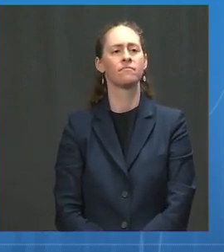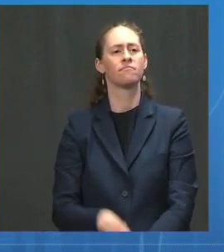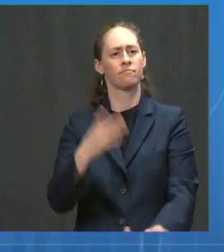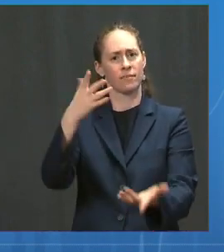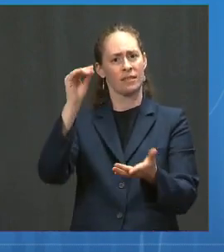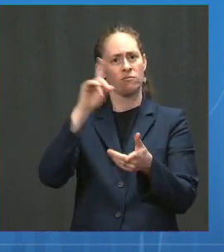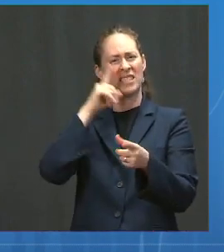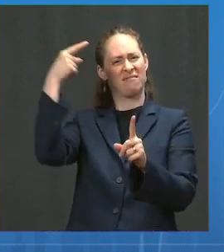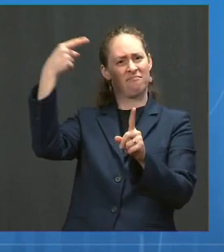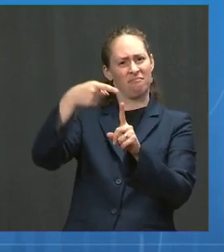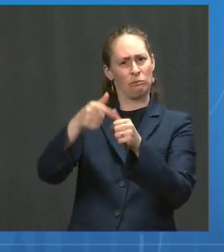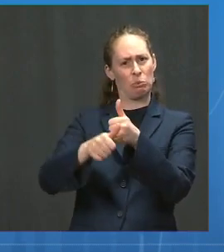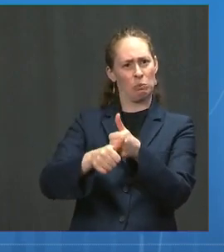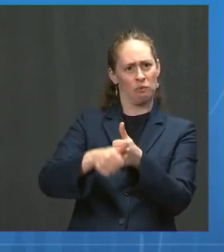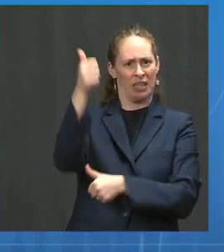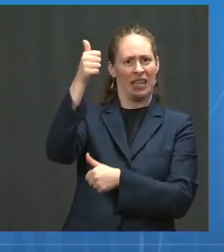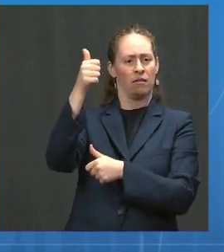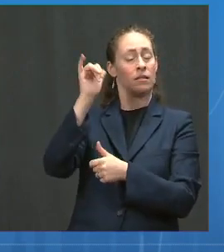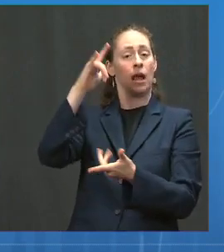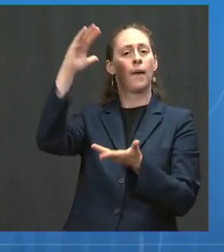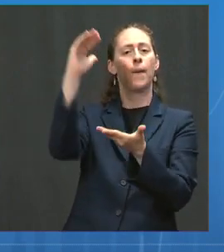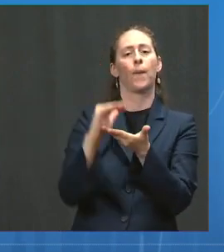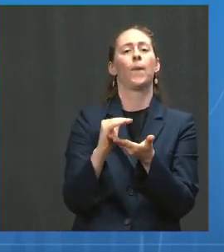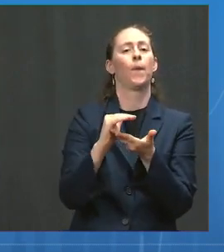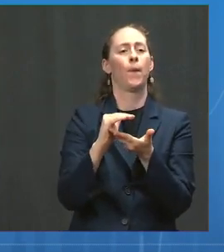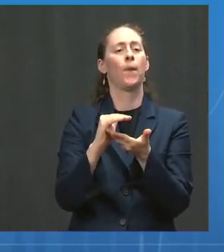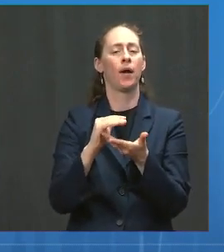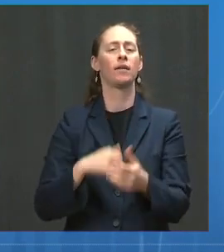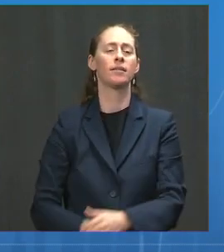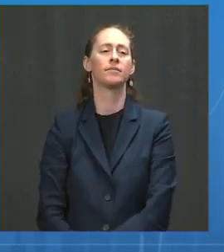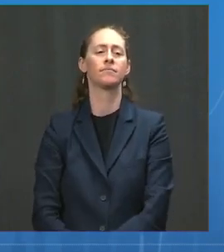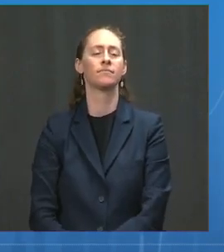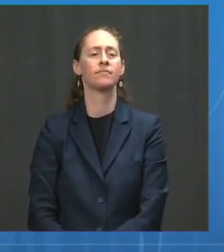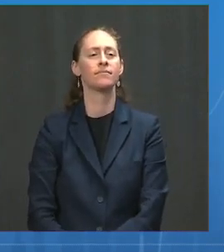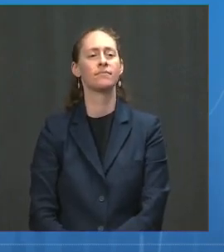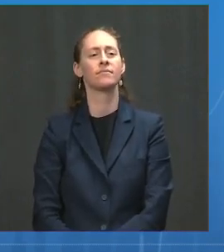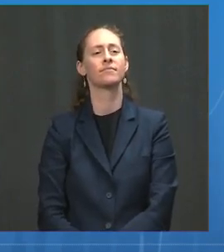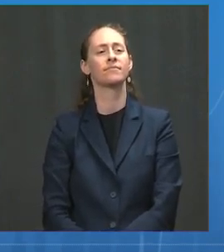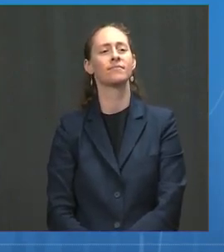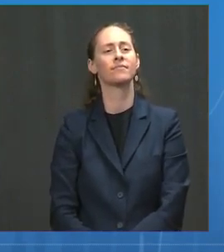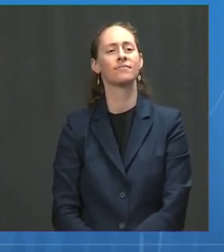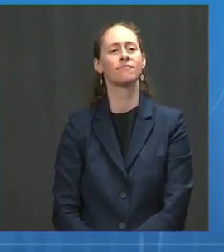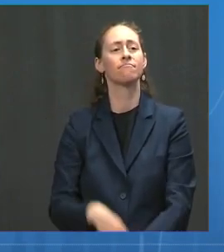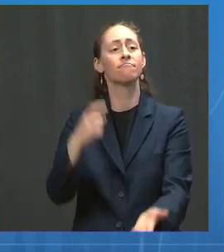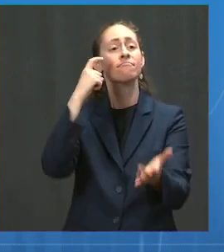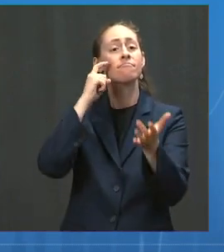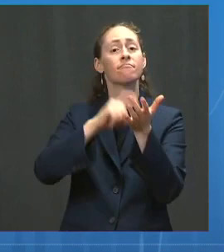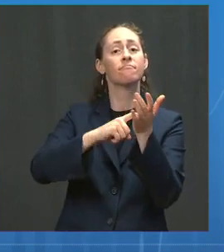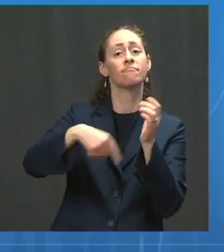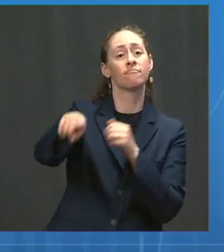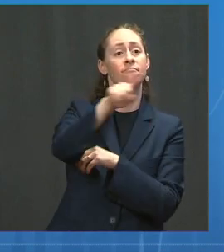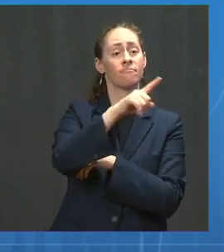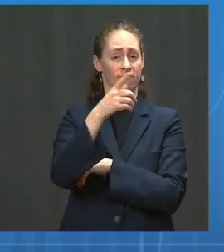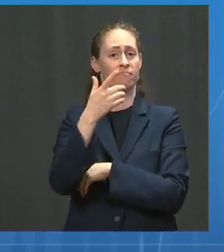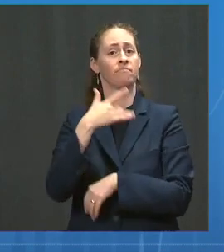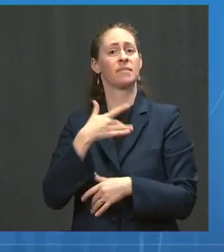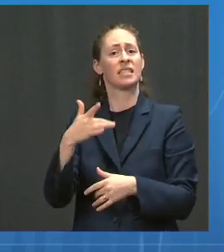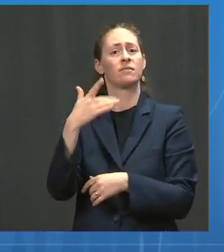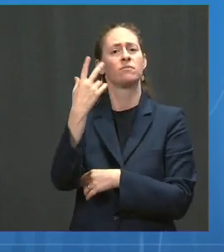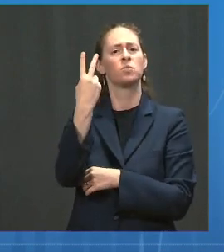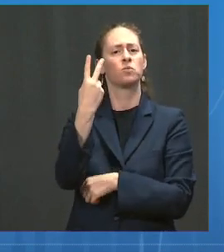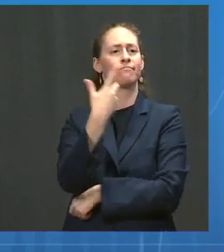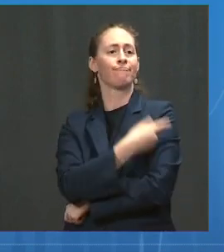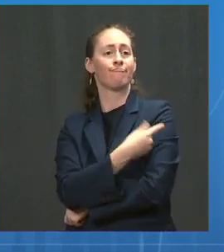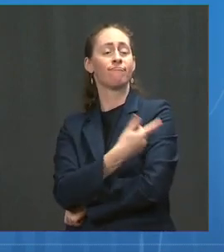a recent study in the New England Journal of Medicine found that 2 doses of the mRNA vaccines are 88% effective against